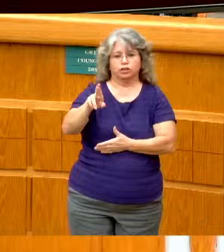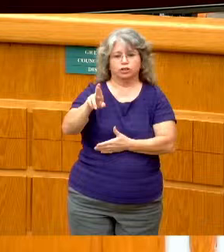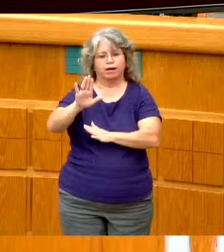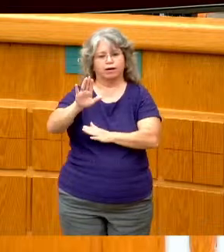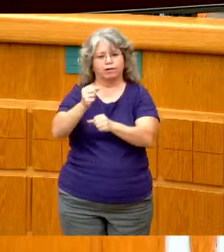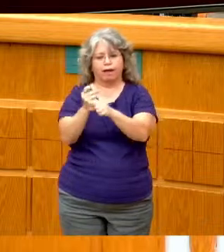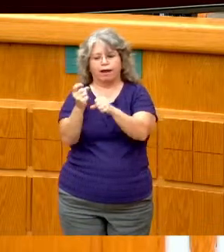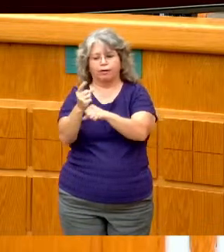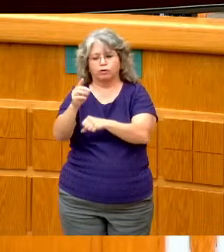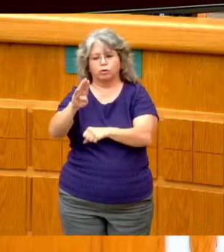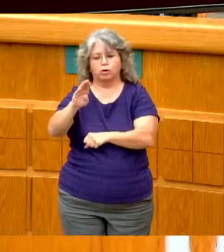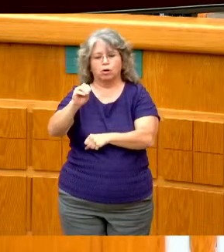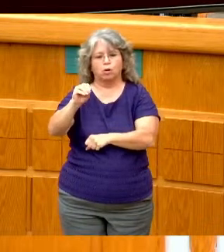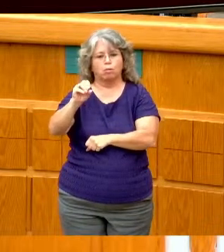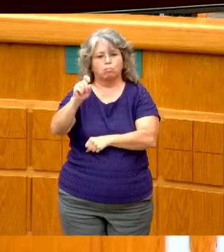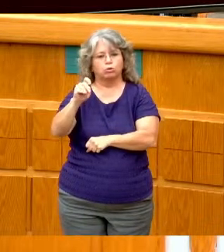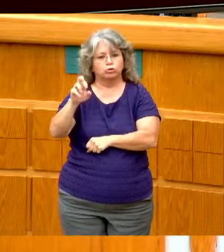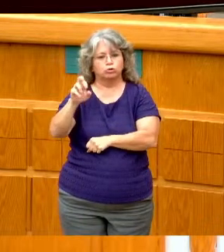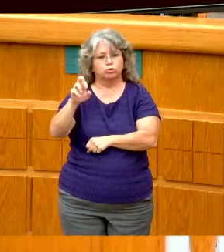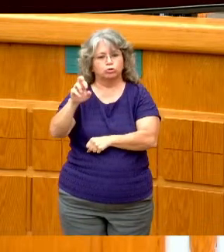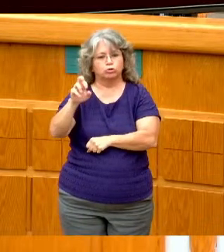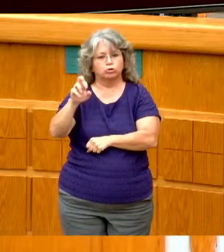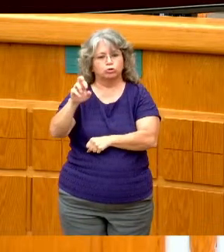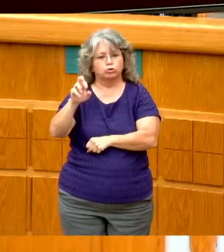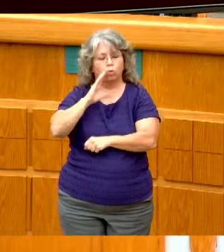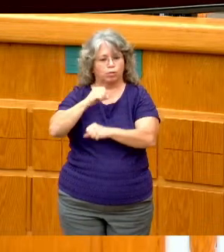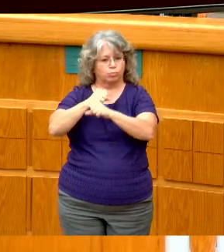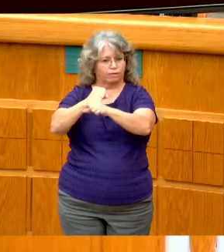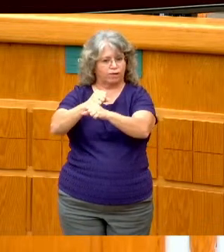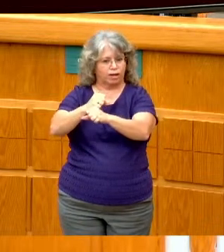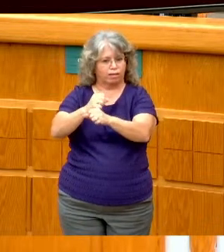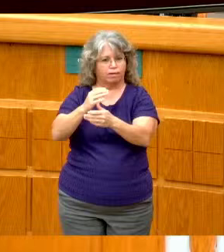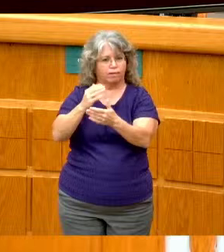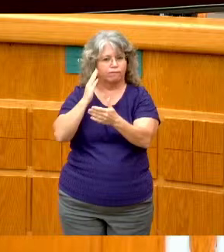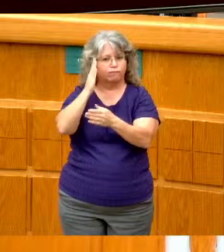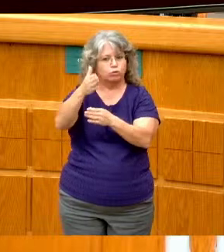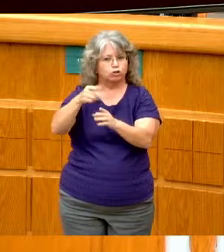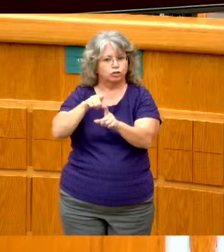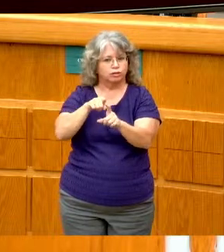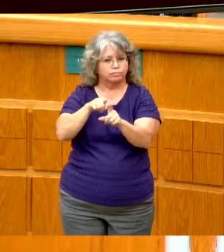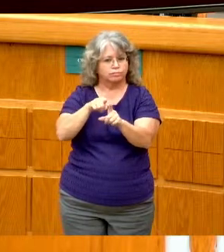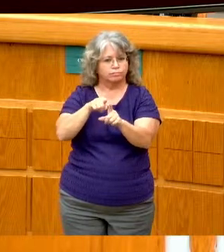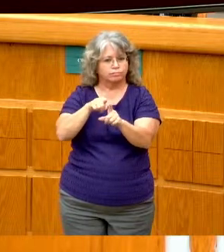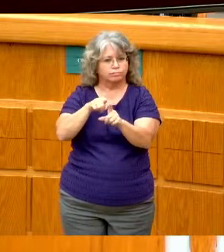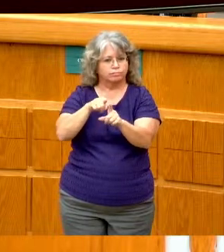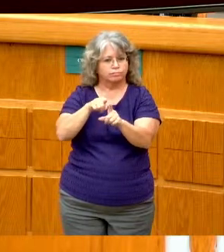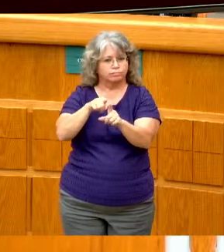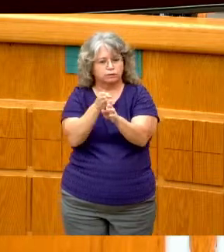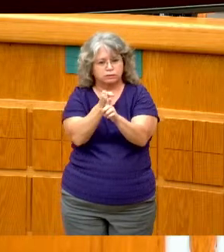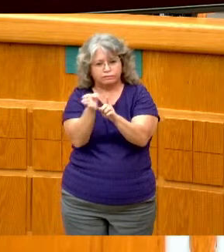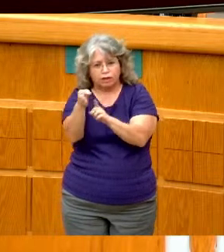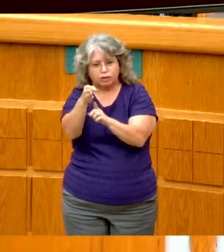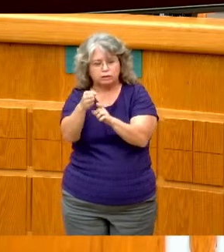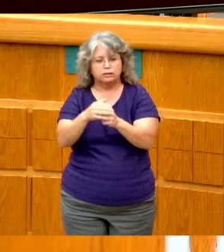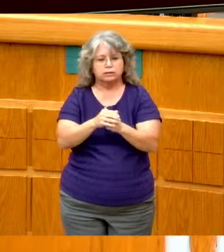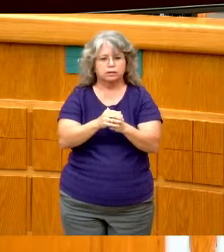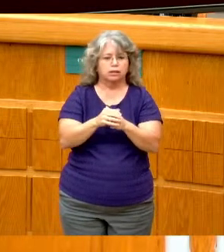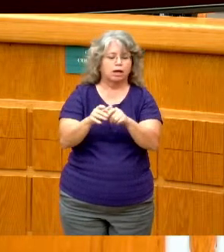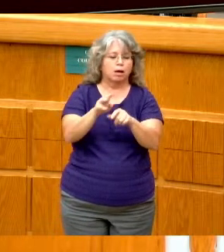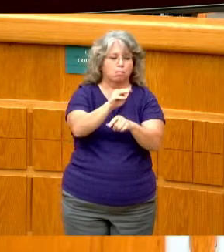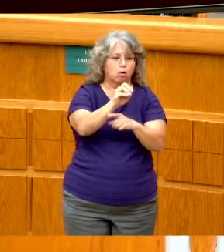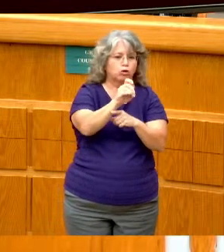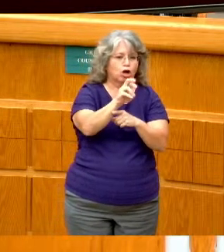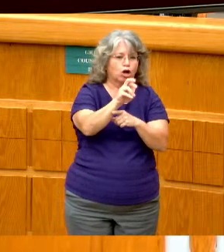very good news. We're also hearing that Moderna is currently working on a booster as well to help fight the variants as